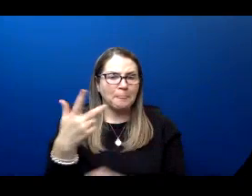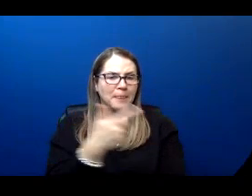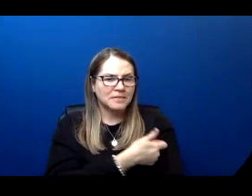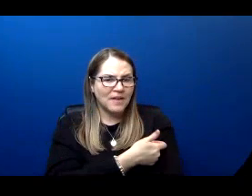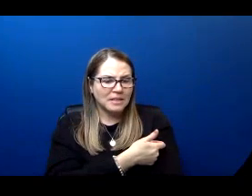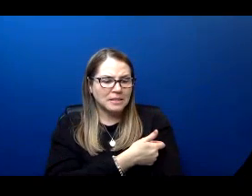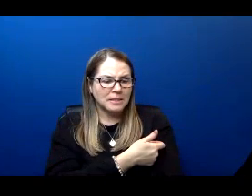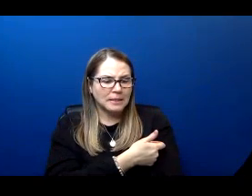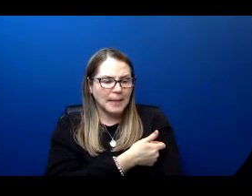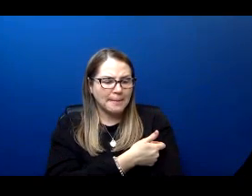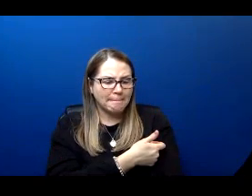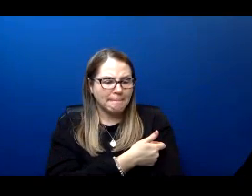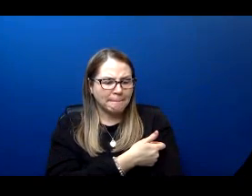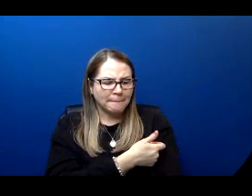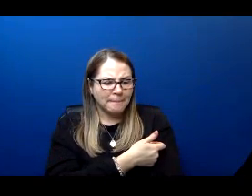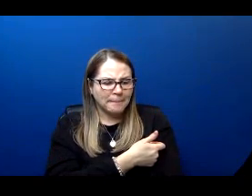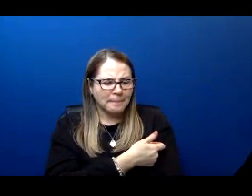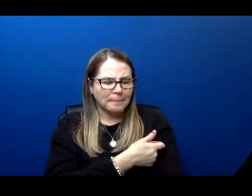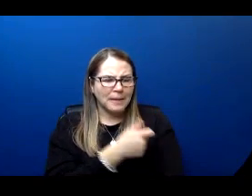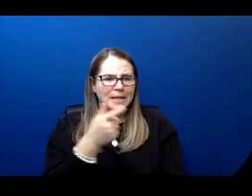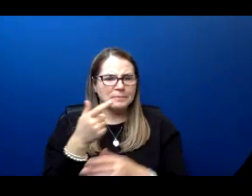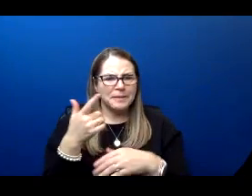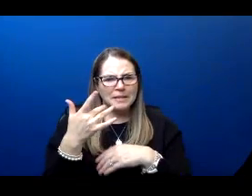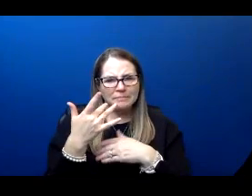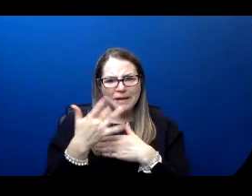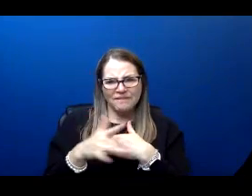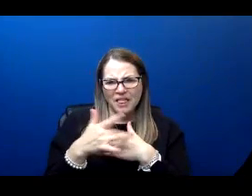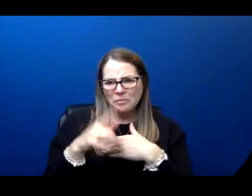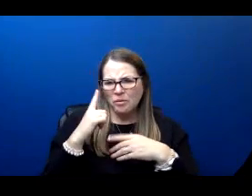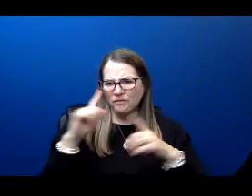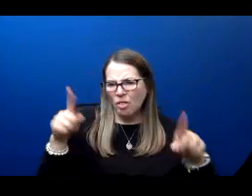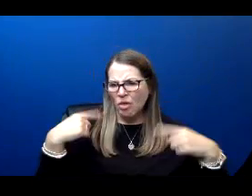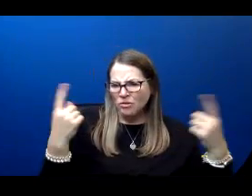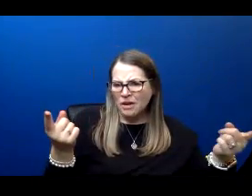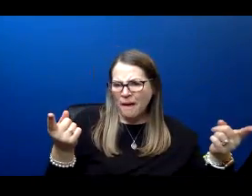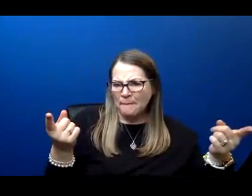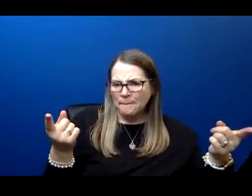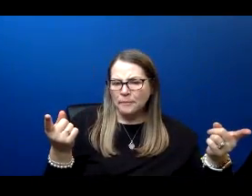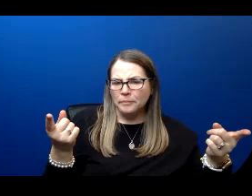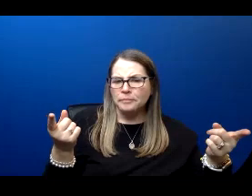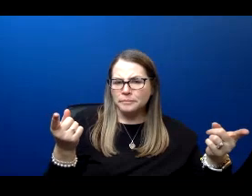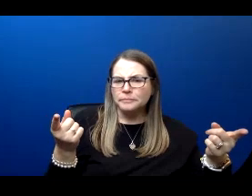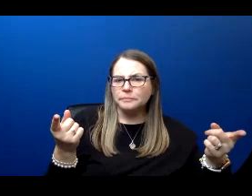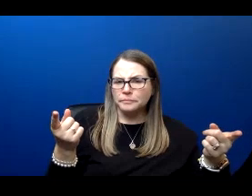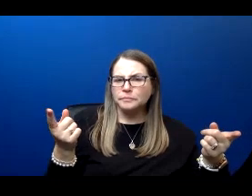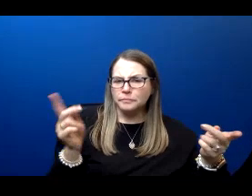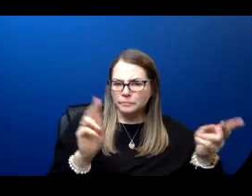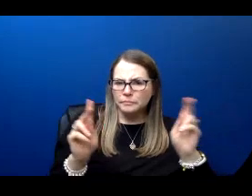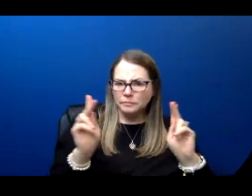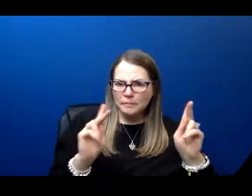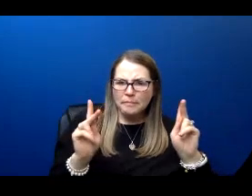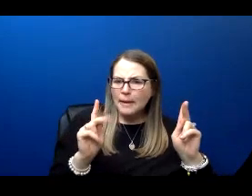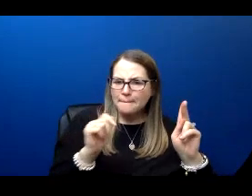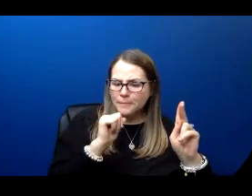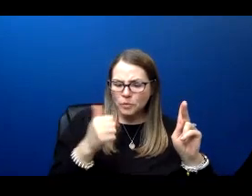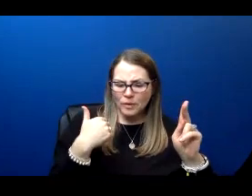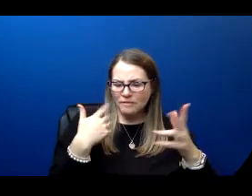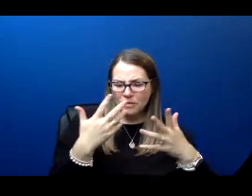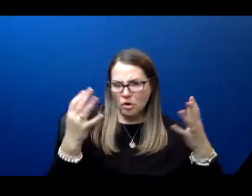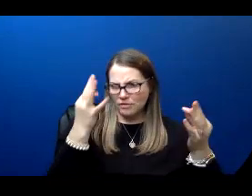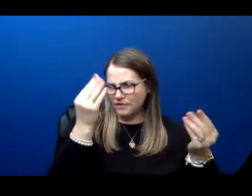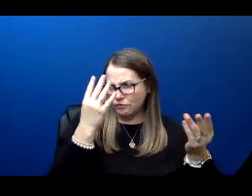been out for a long time. So I think it's kind of surprising that people still don't have a lot of